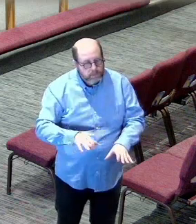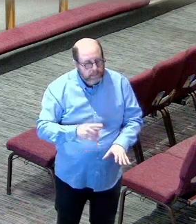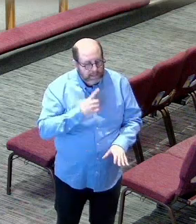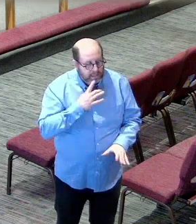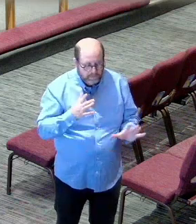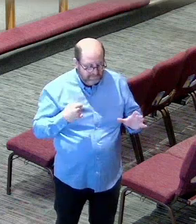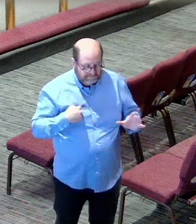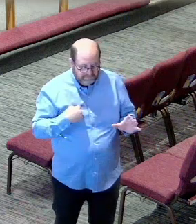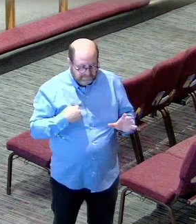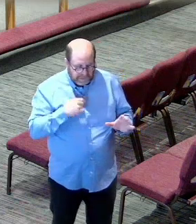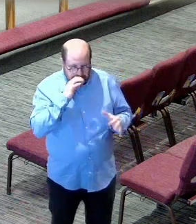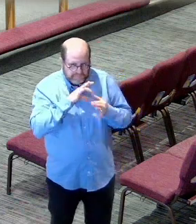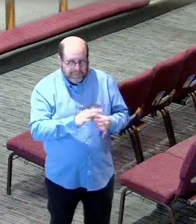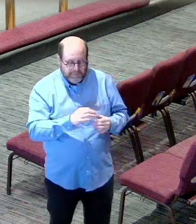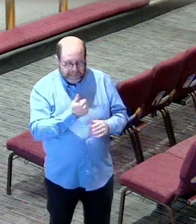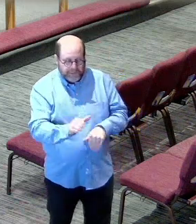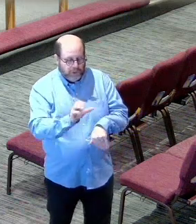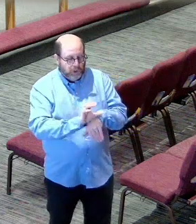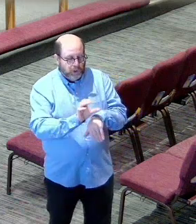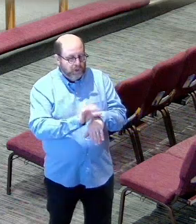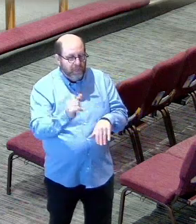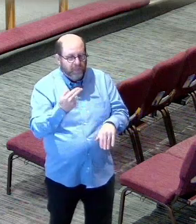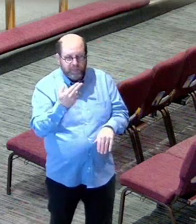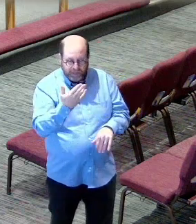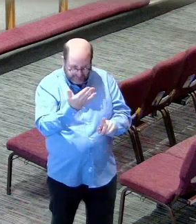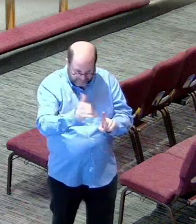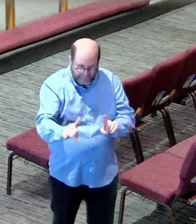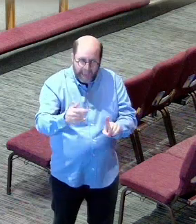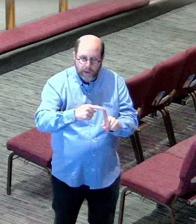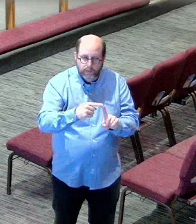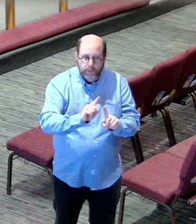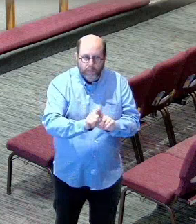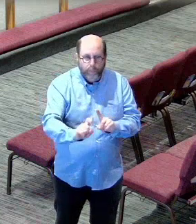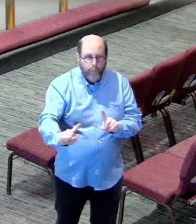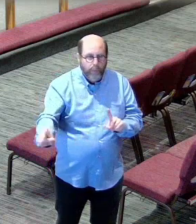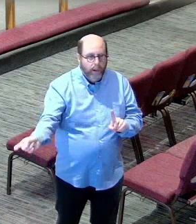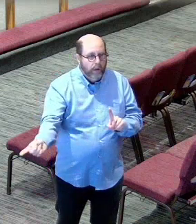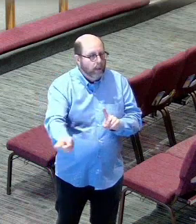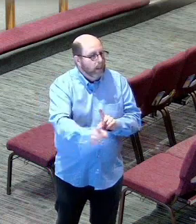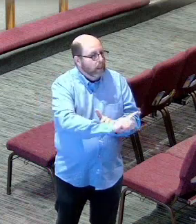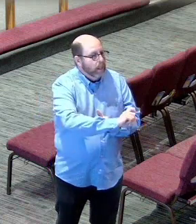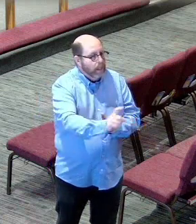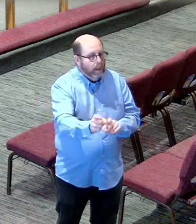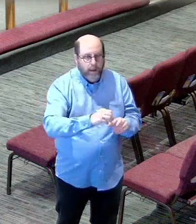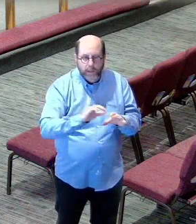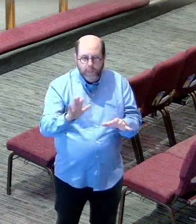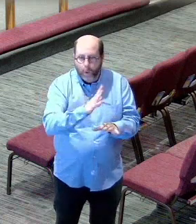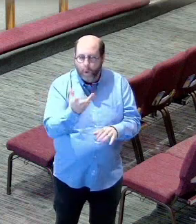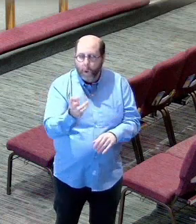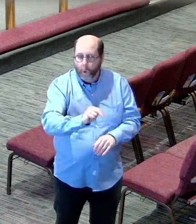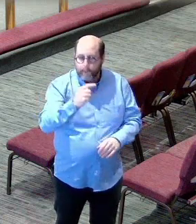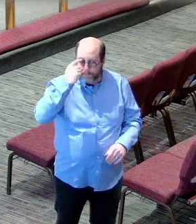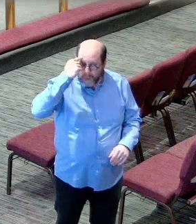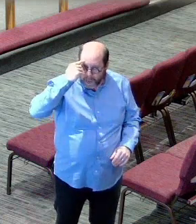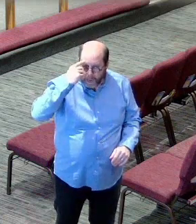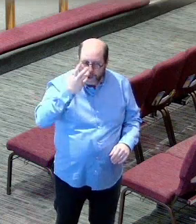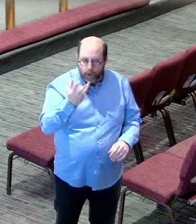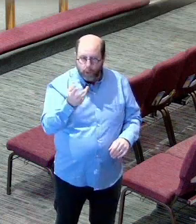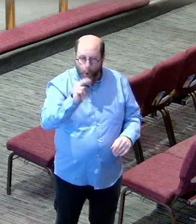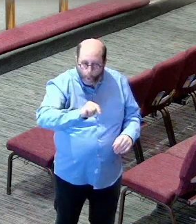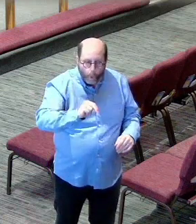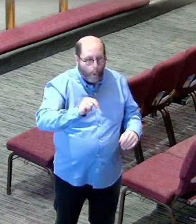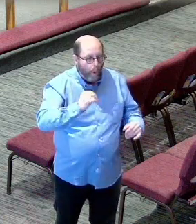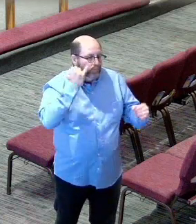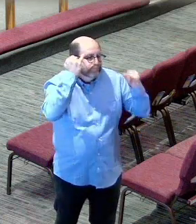neither. They're adrift in their own minds, their own subjective